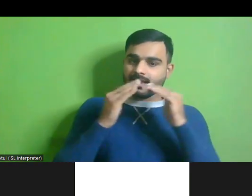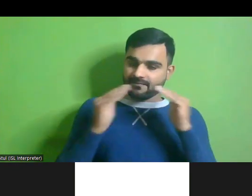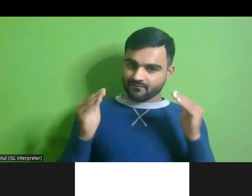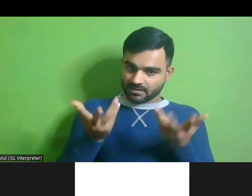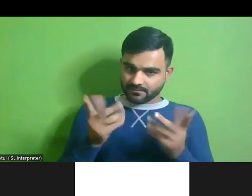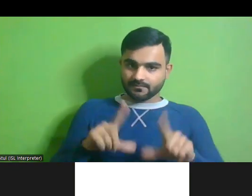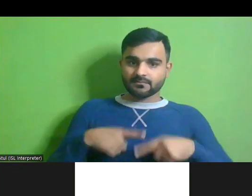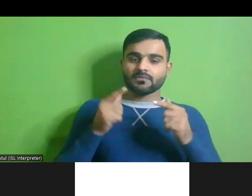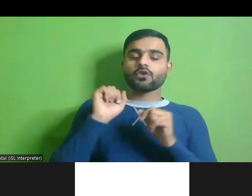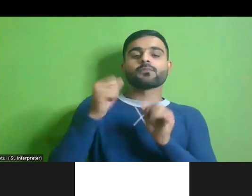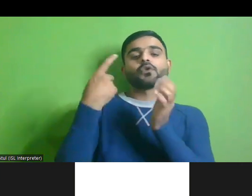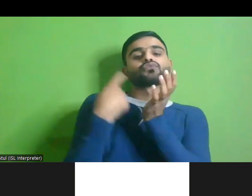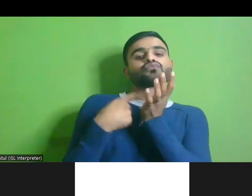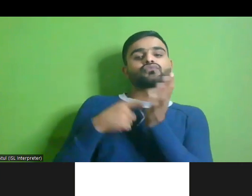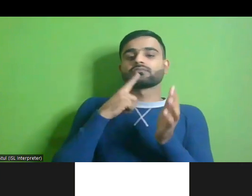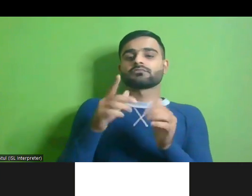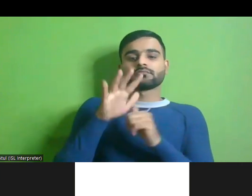on your own terms. So the